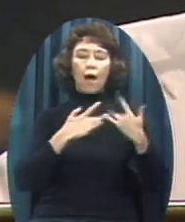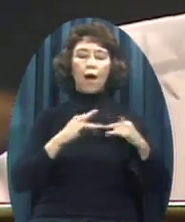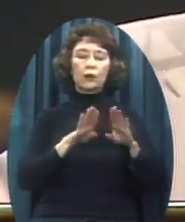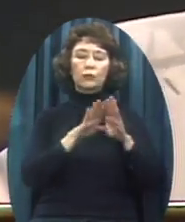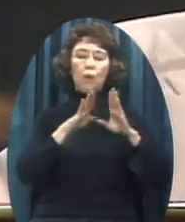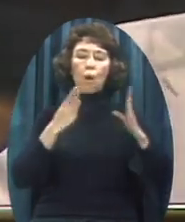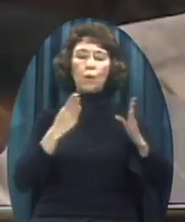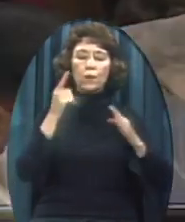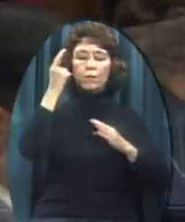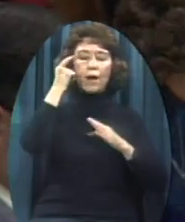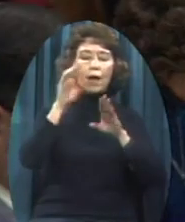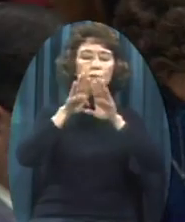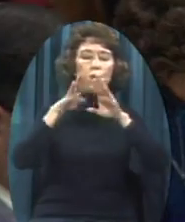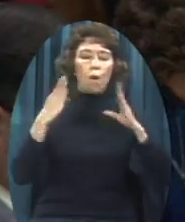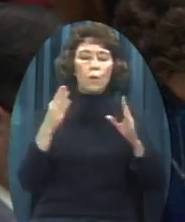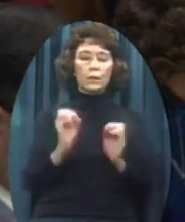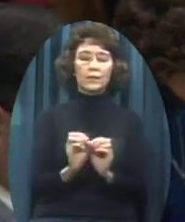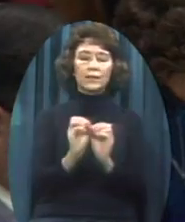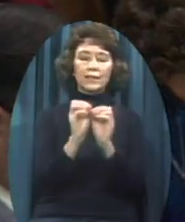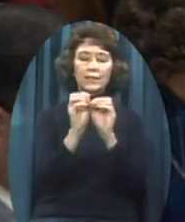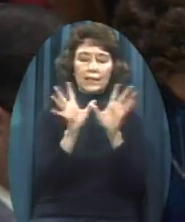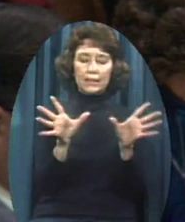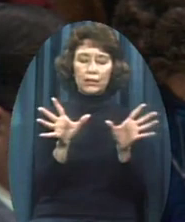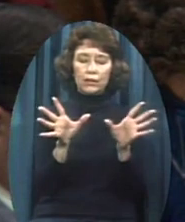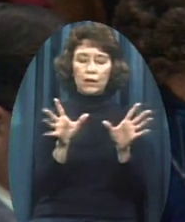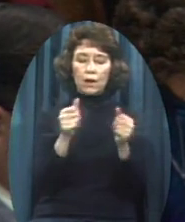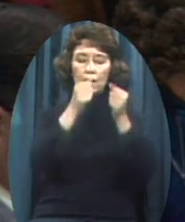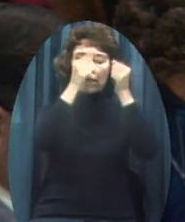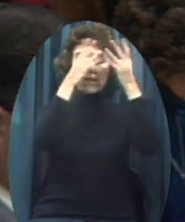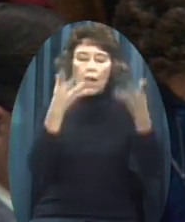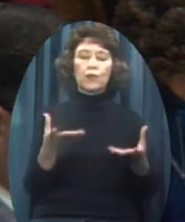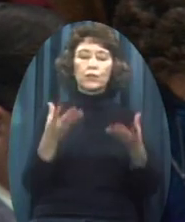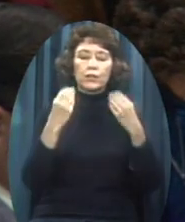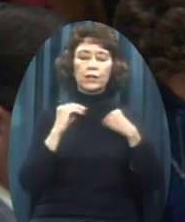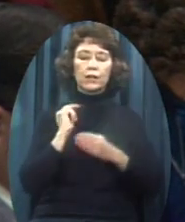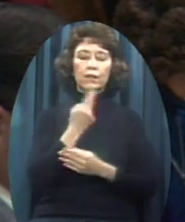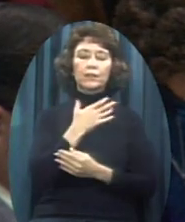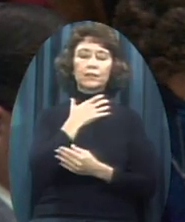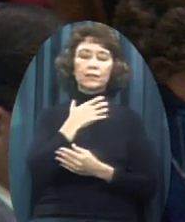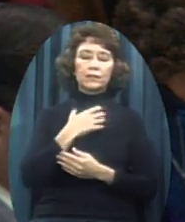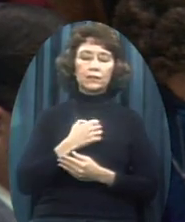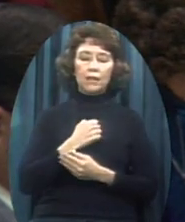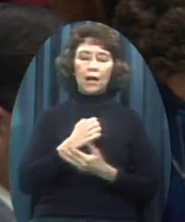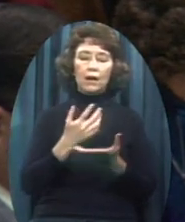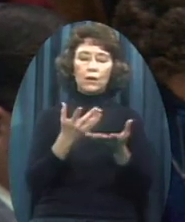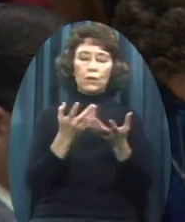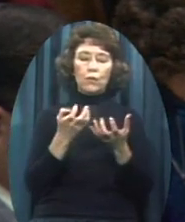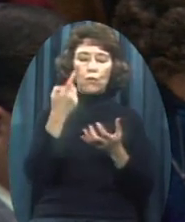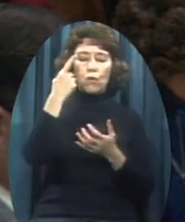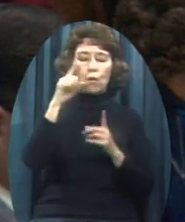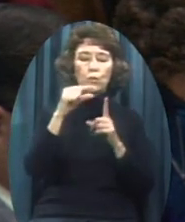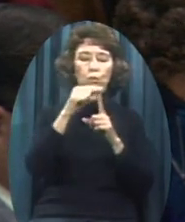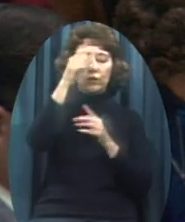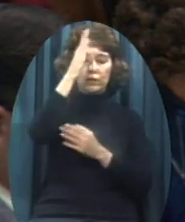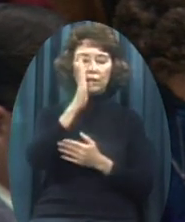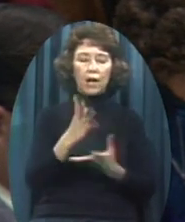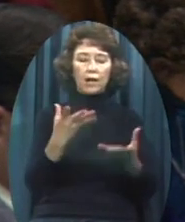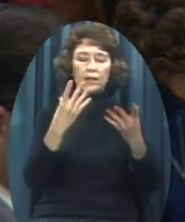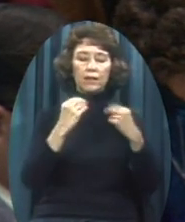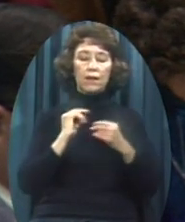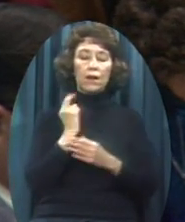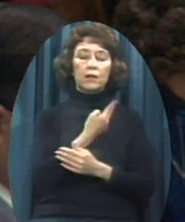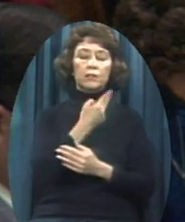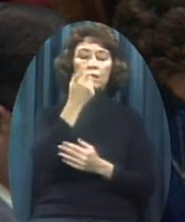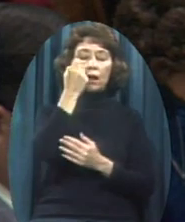minds open and clear. Father, give us a desire for the word of God. Give us an